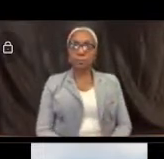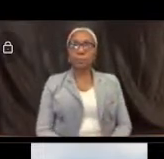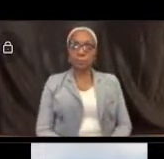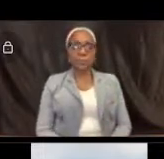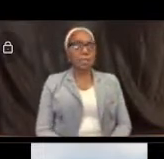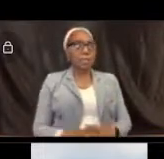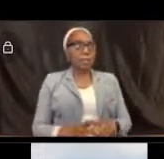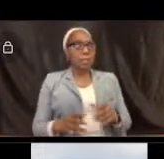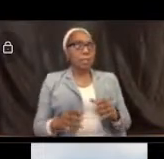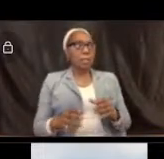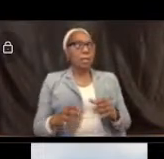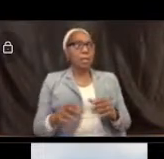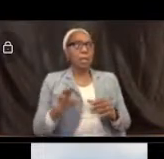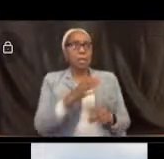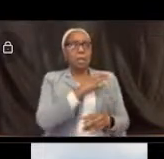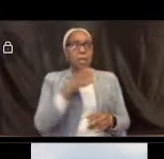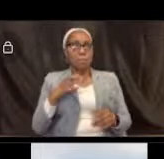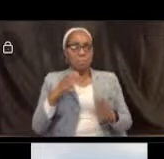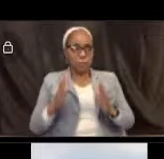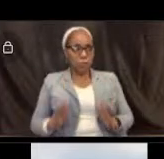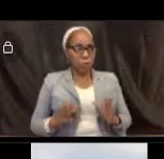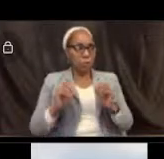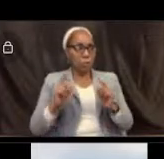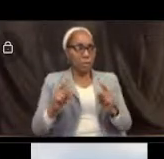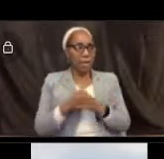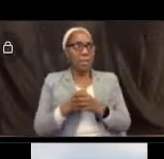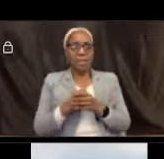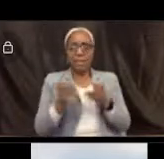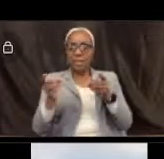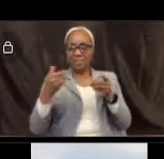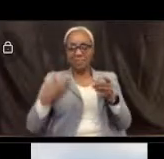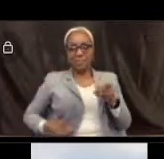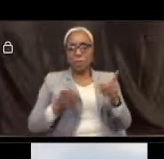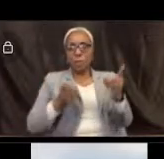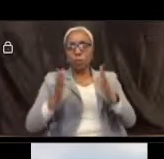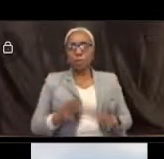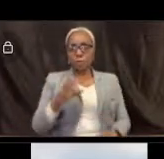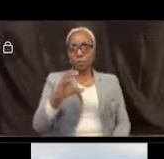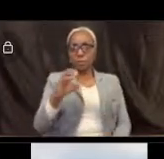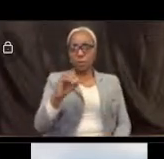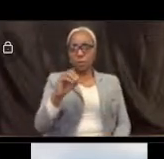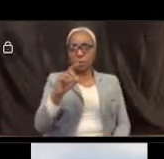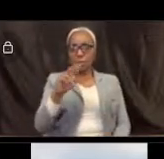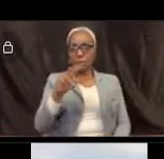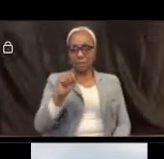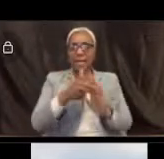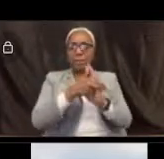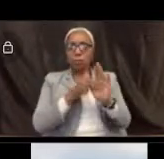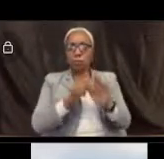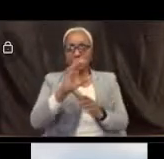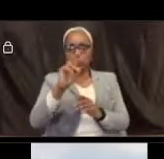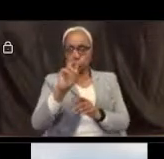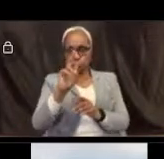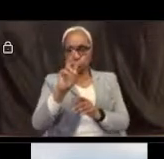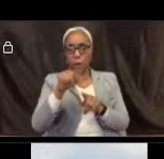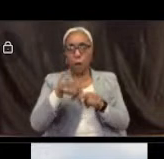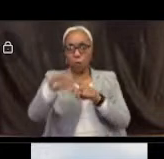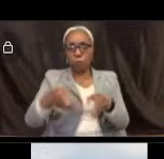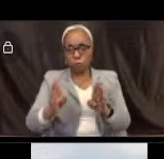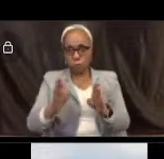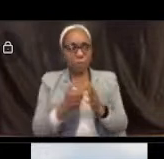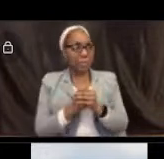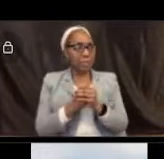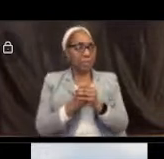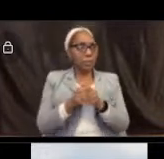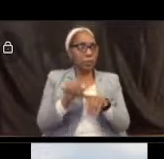It is, Commissioner, this is Director Collins. It is zoned C2 across the street.